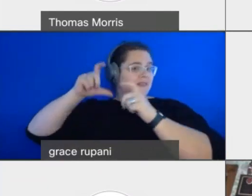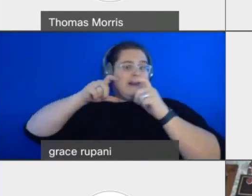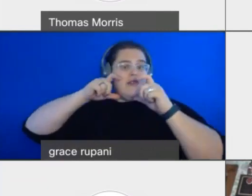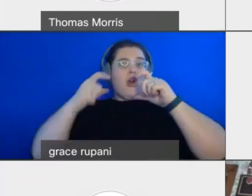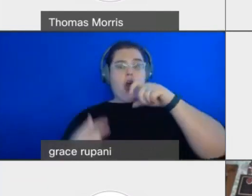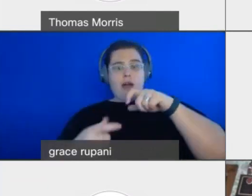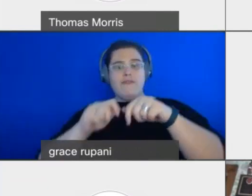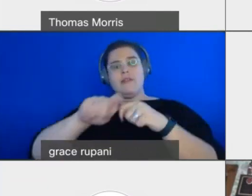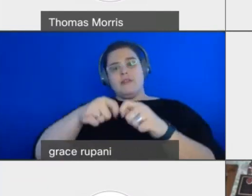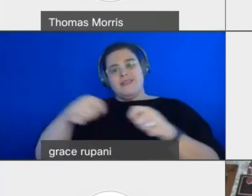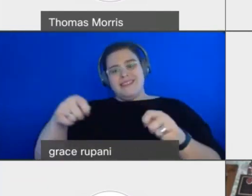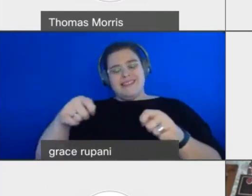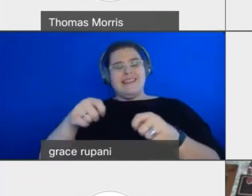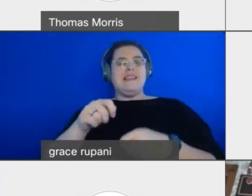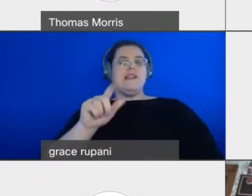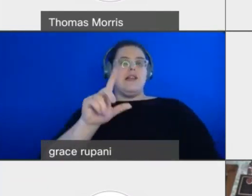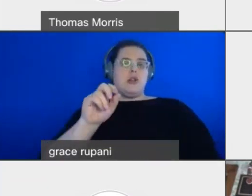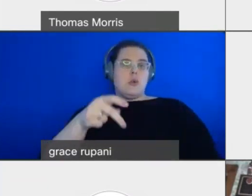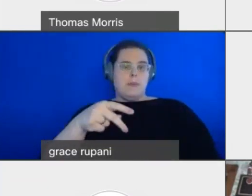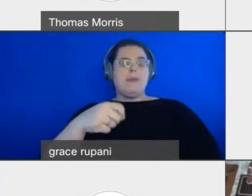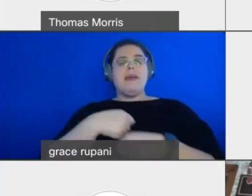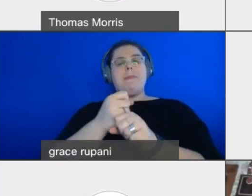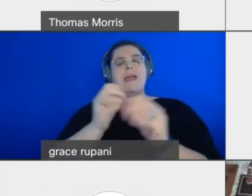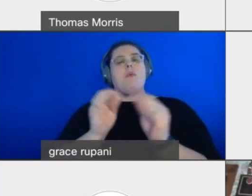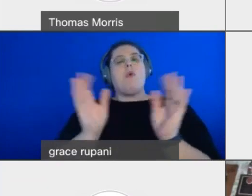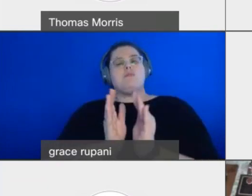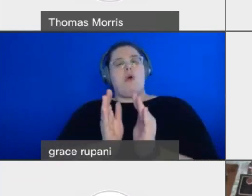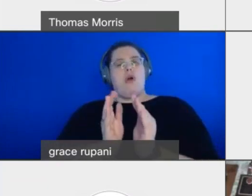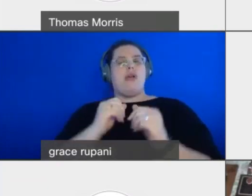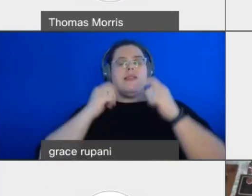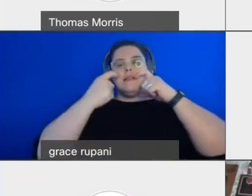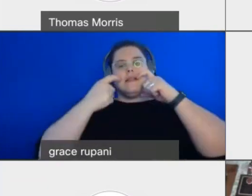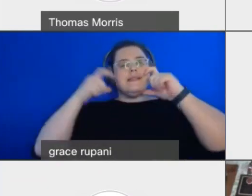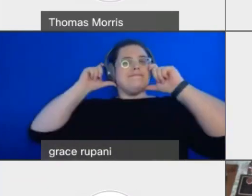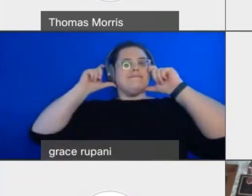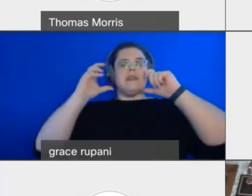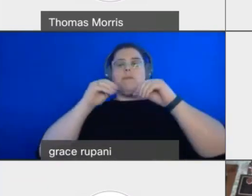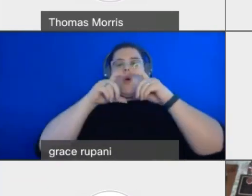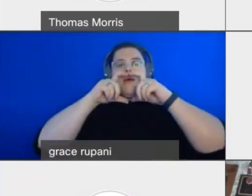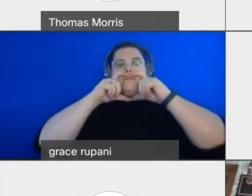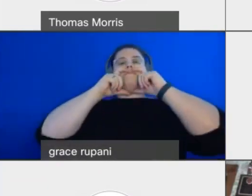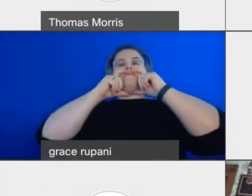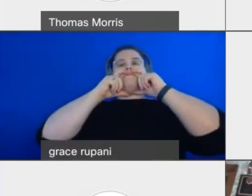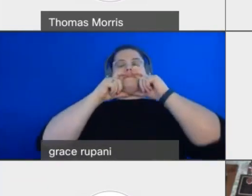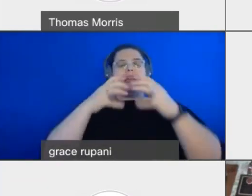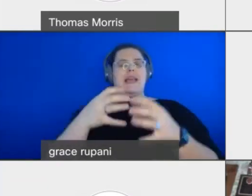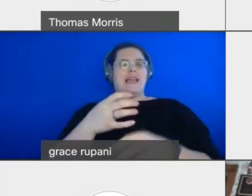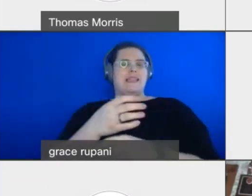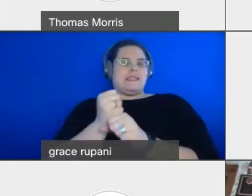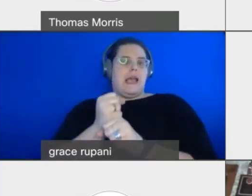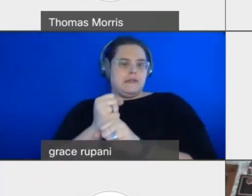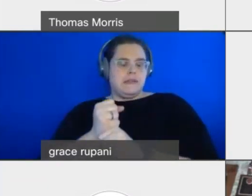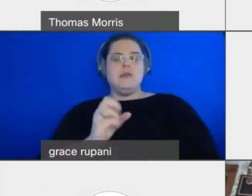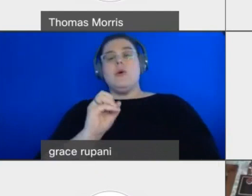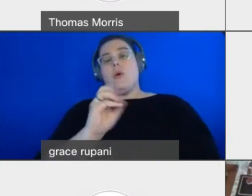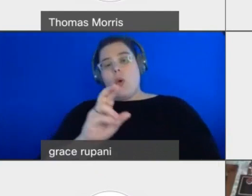a couple of other options, including potentially using a cloth mask over a face mask, but that's really one